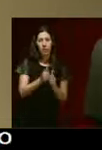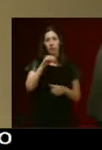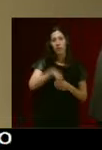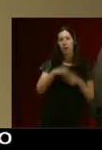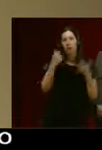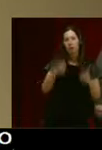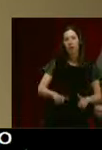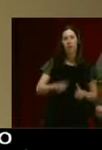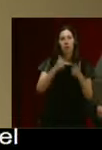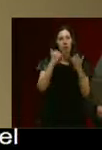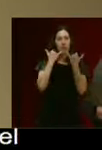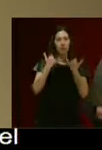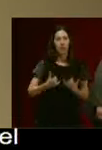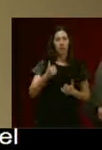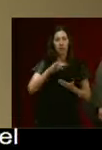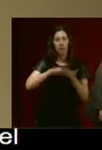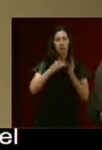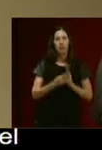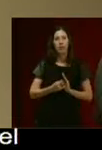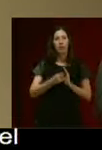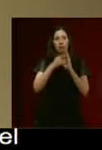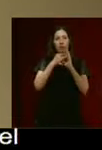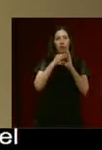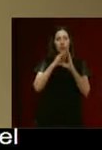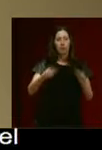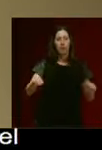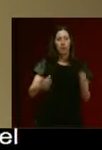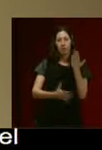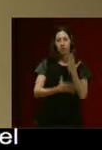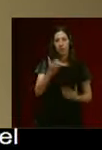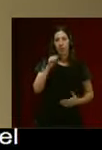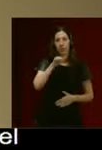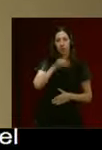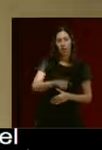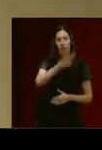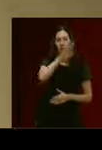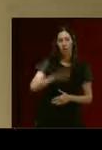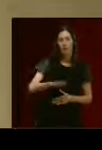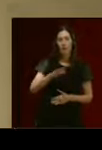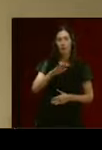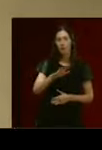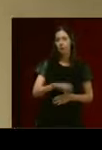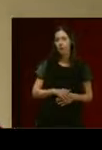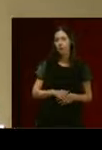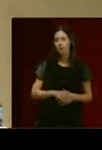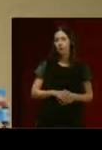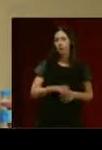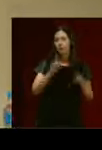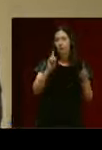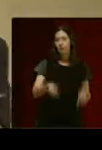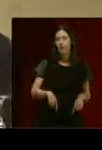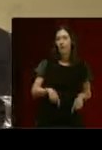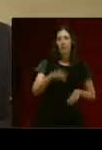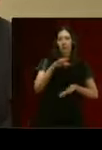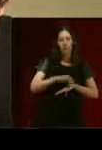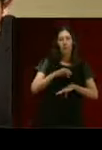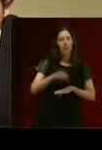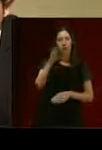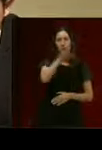good friend of mine. He's an associated professor of the electric engineering of the Espírito Santo University,